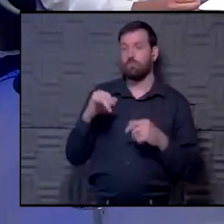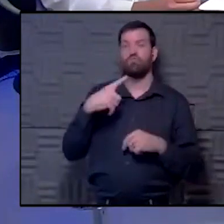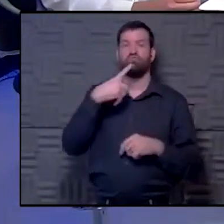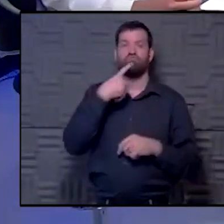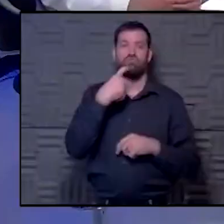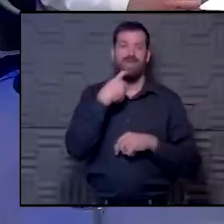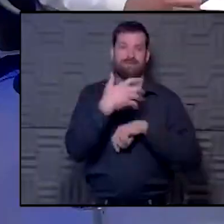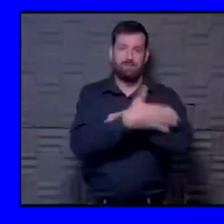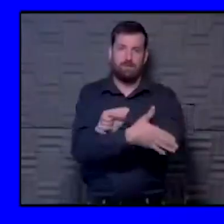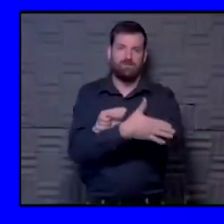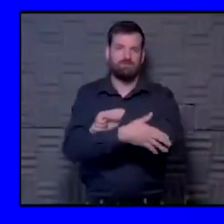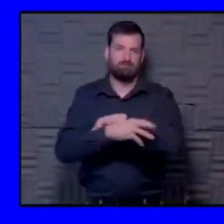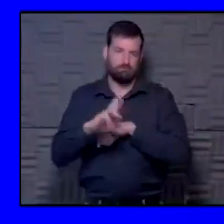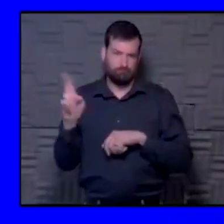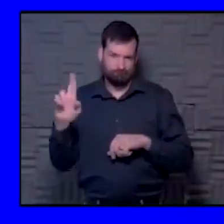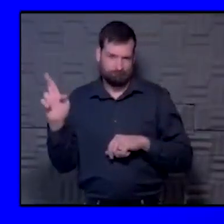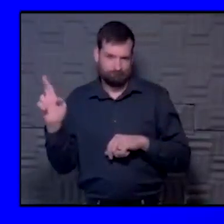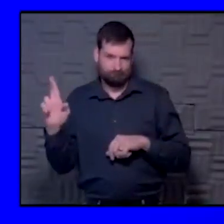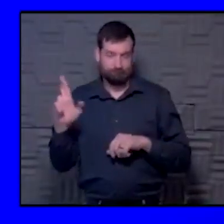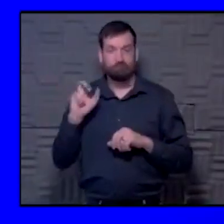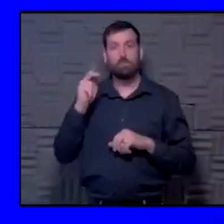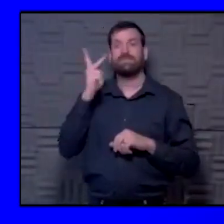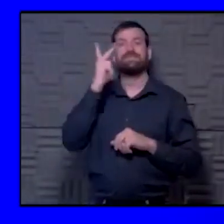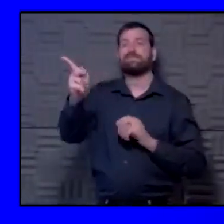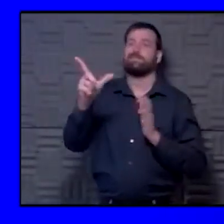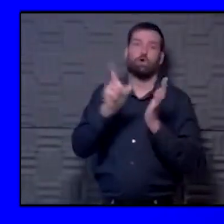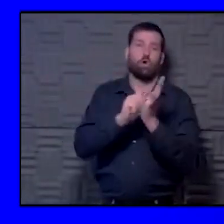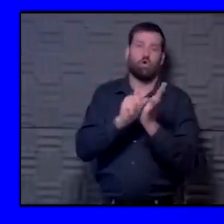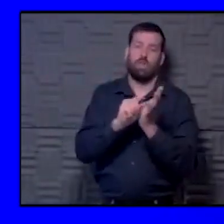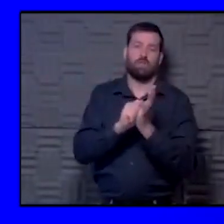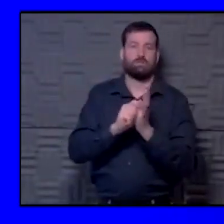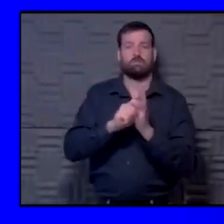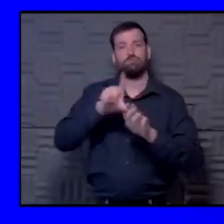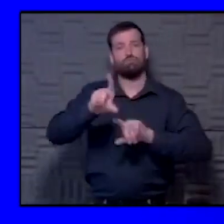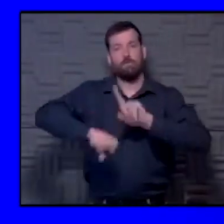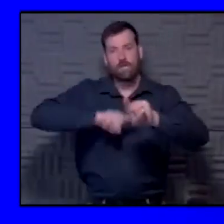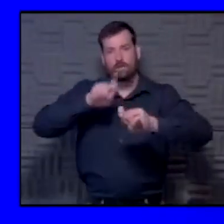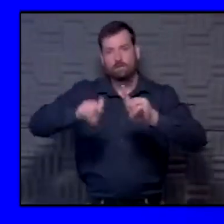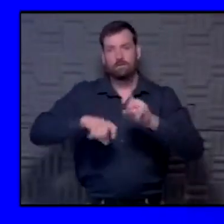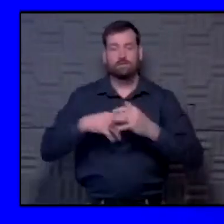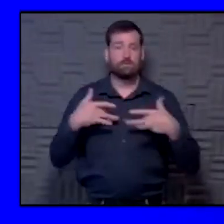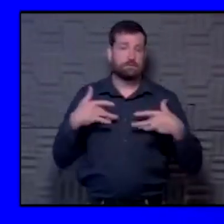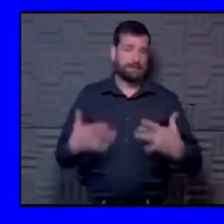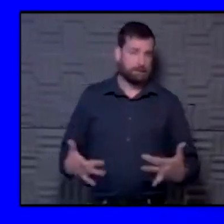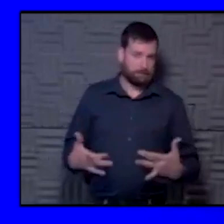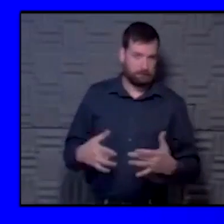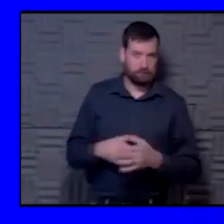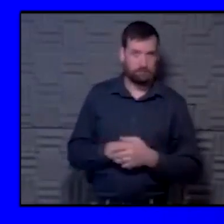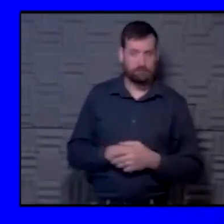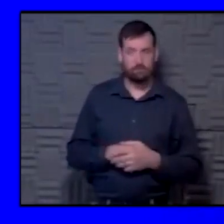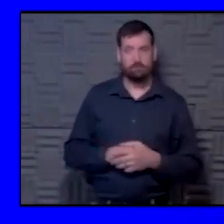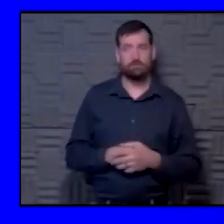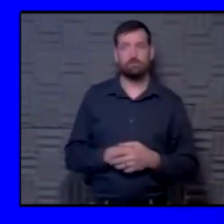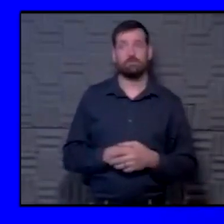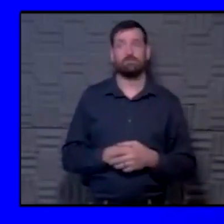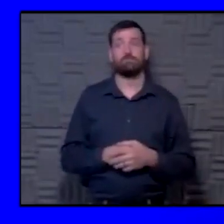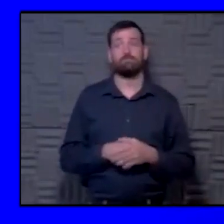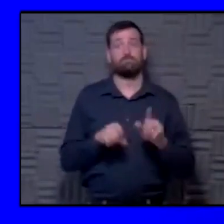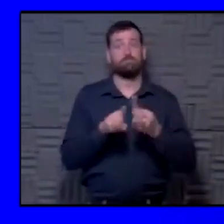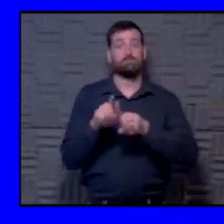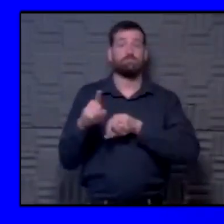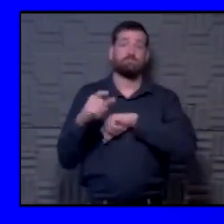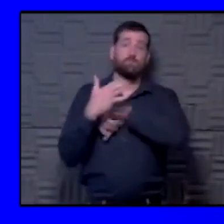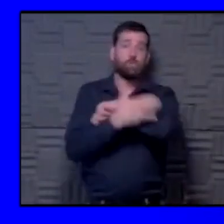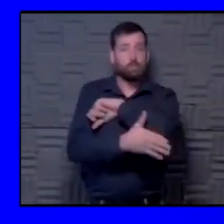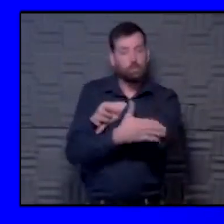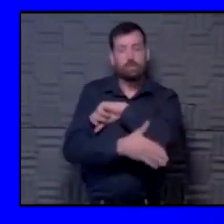counties. More, and you see these articles all over and surveys, but also it is the communities of color.